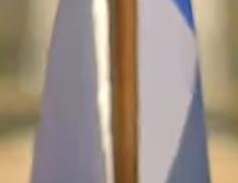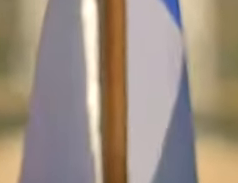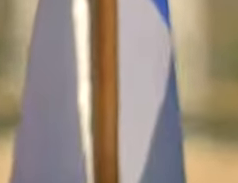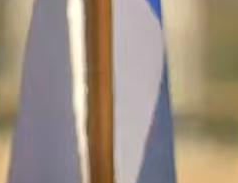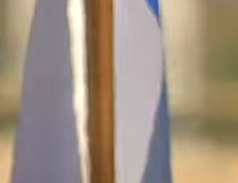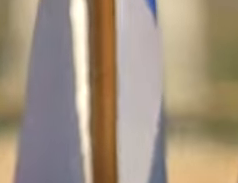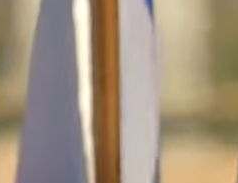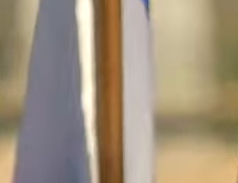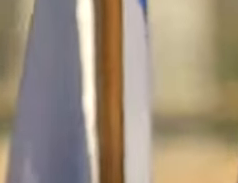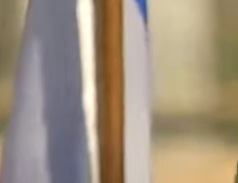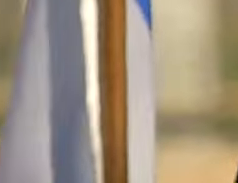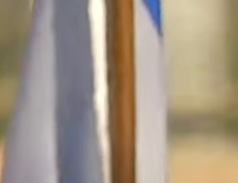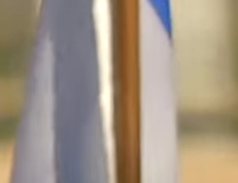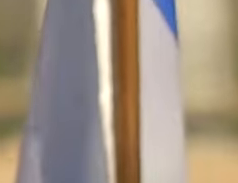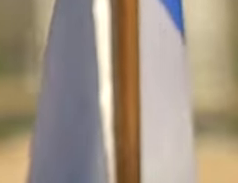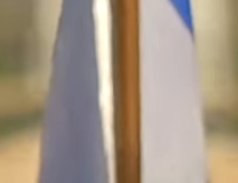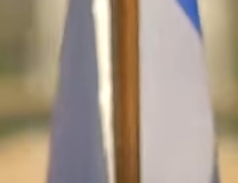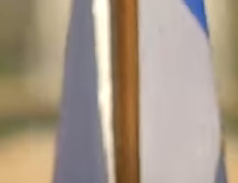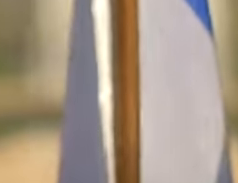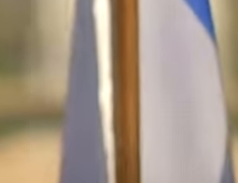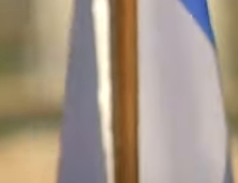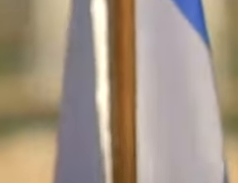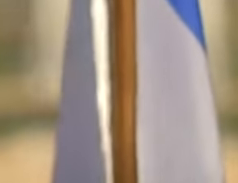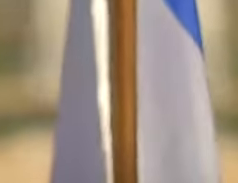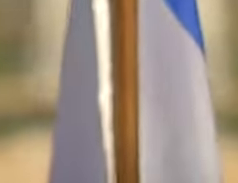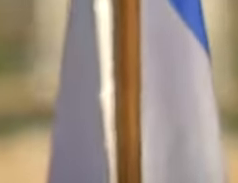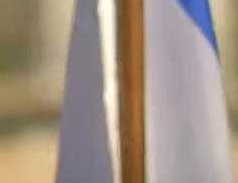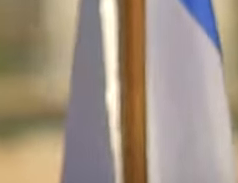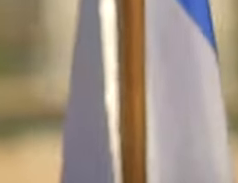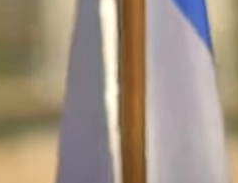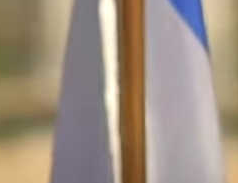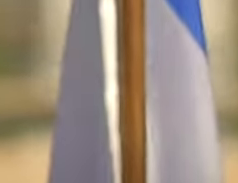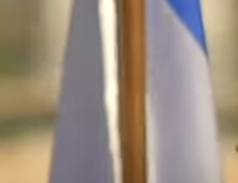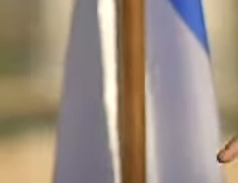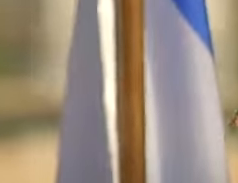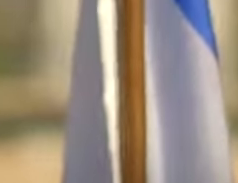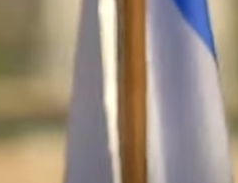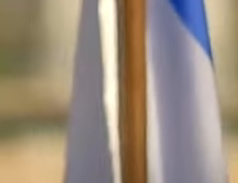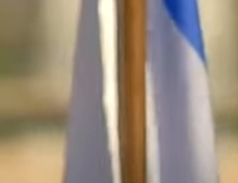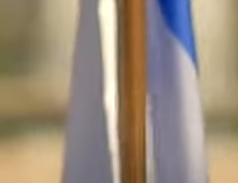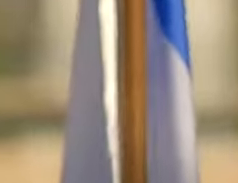crazy, but don't let it faze you. No way, no way.